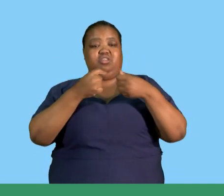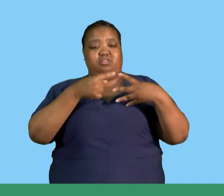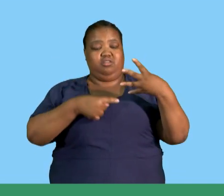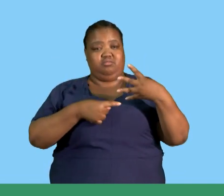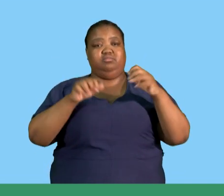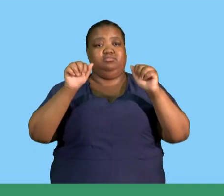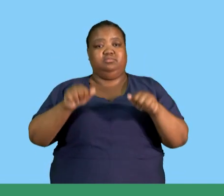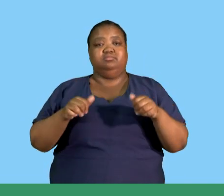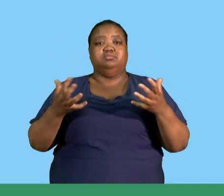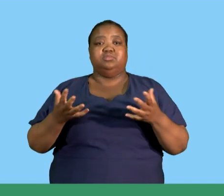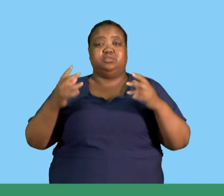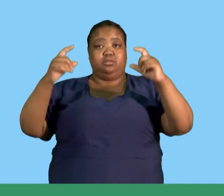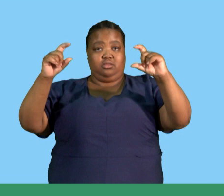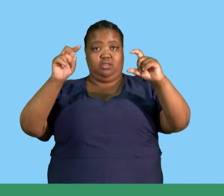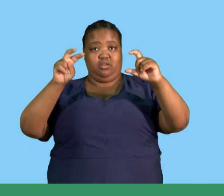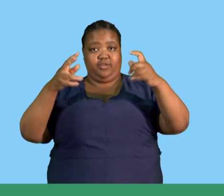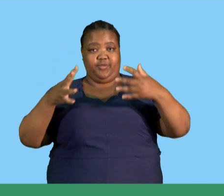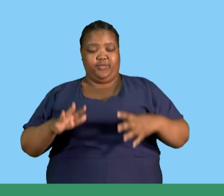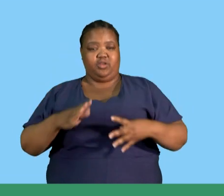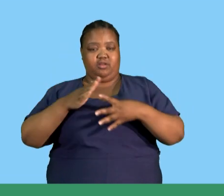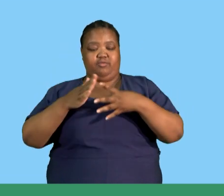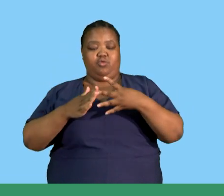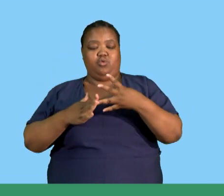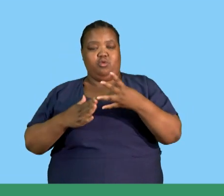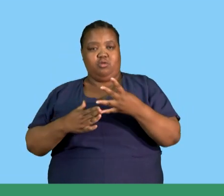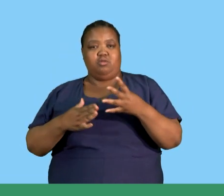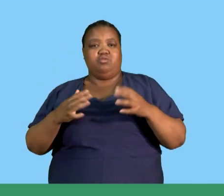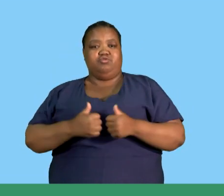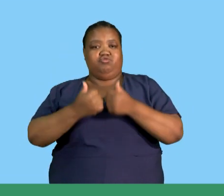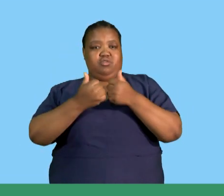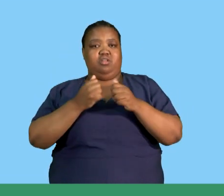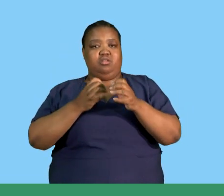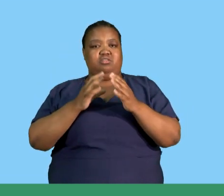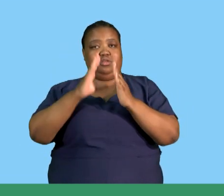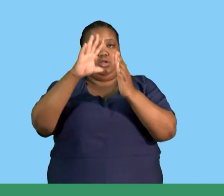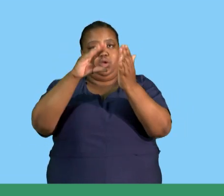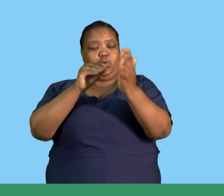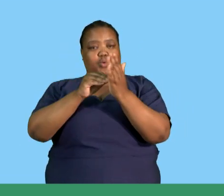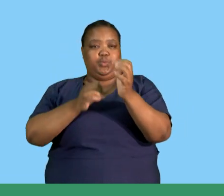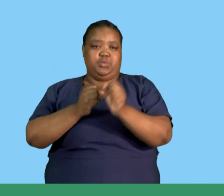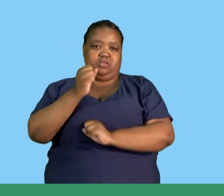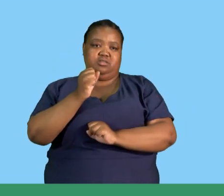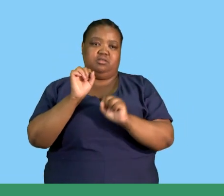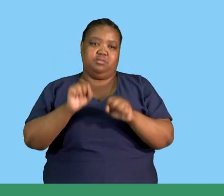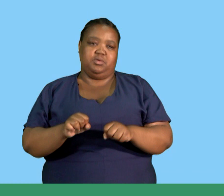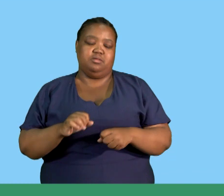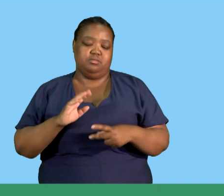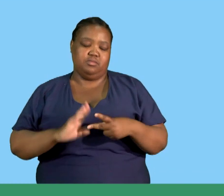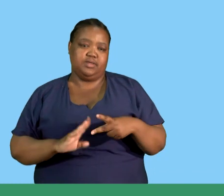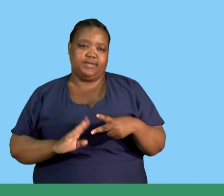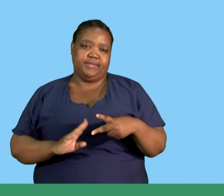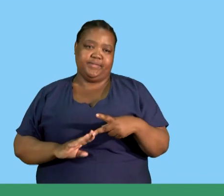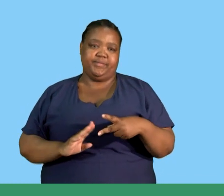is the scenario. So when we're quoting, we'll find our challenges from the scenario word for word. The second question